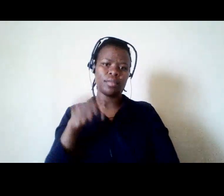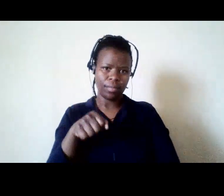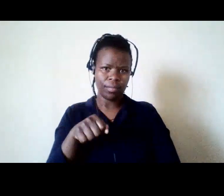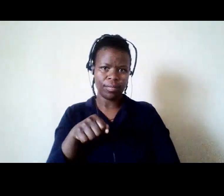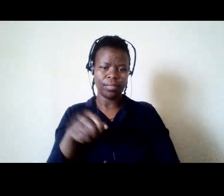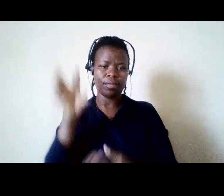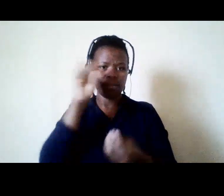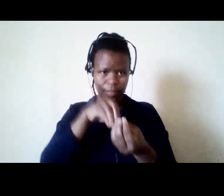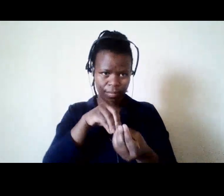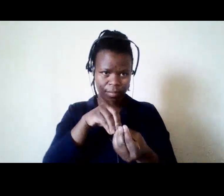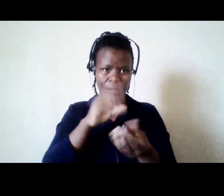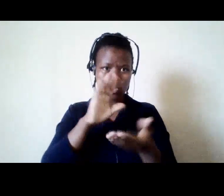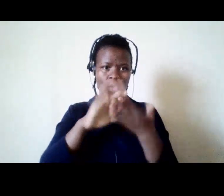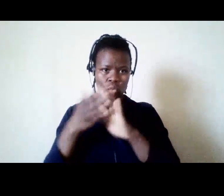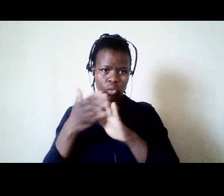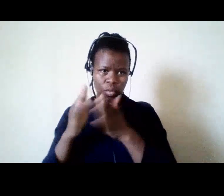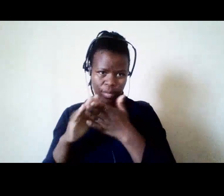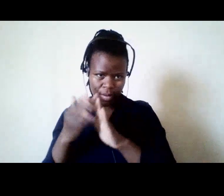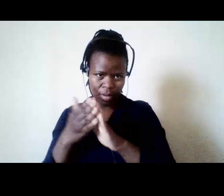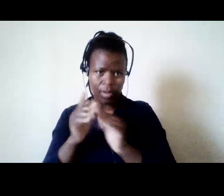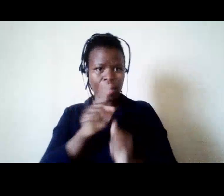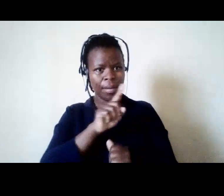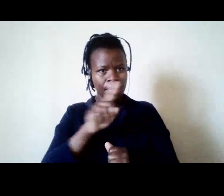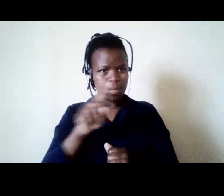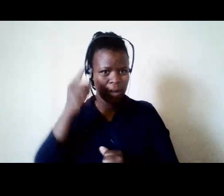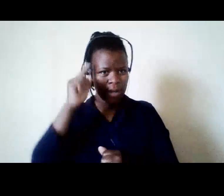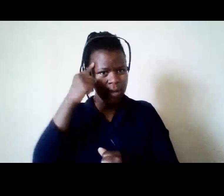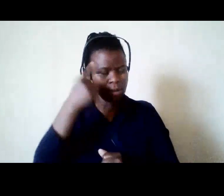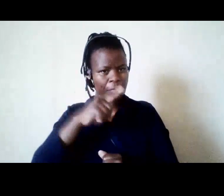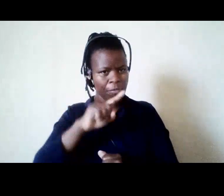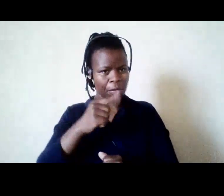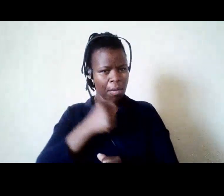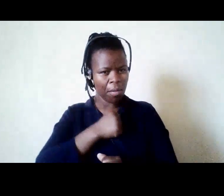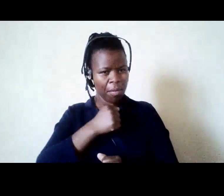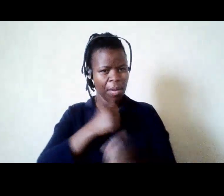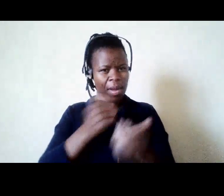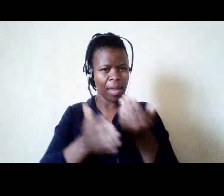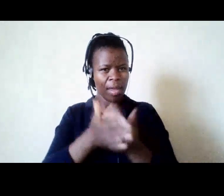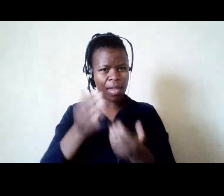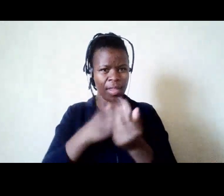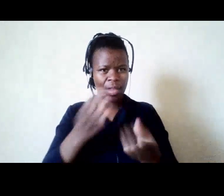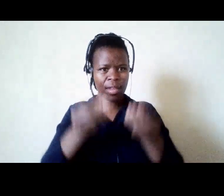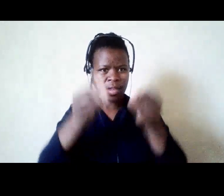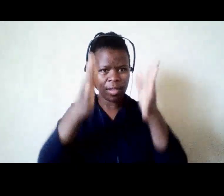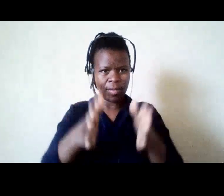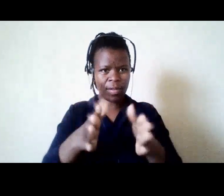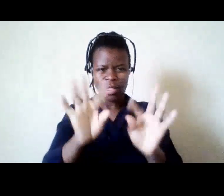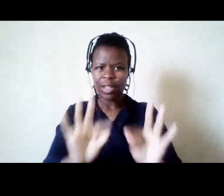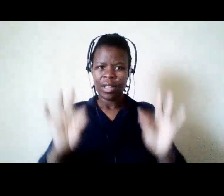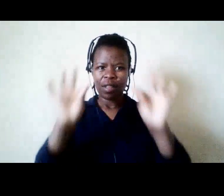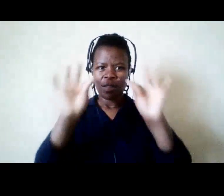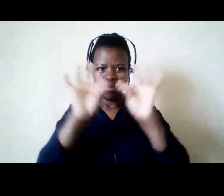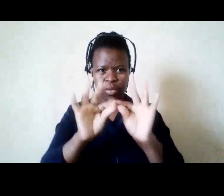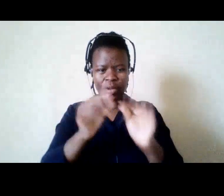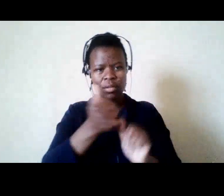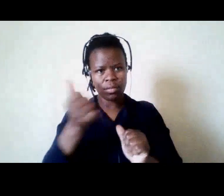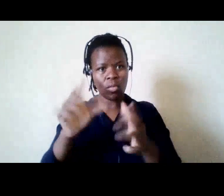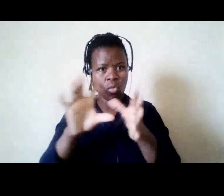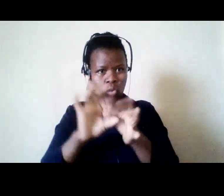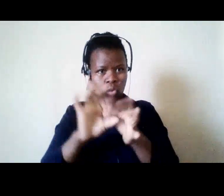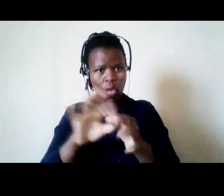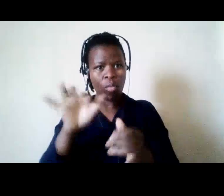aspect. So I think for my caregivers, that was very important. One of the homes that I